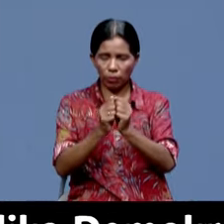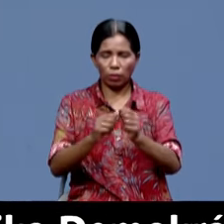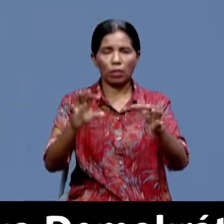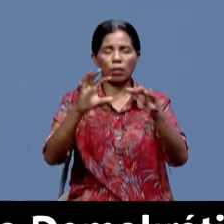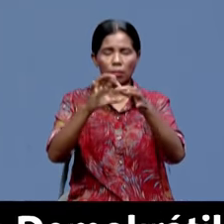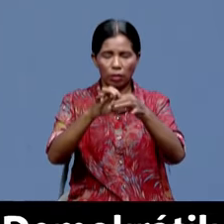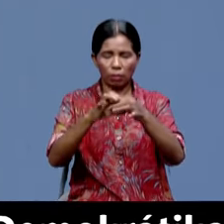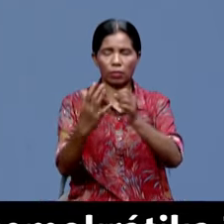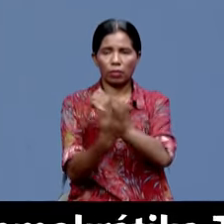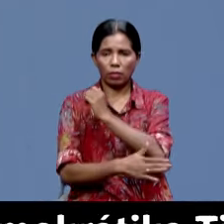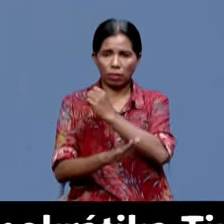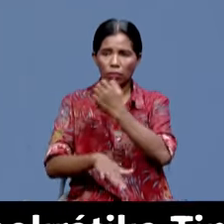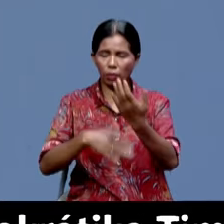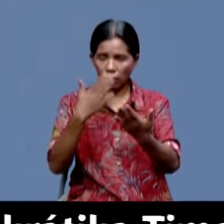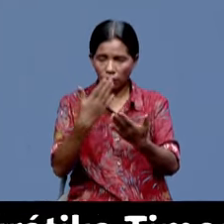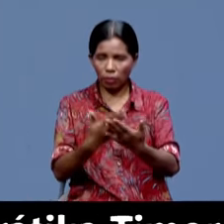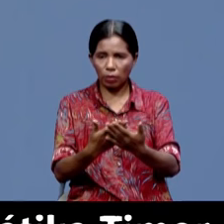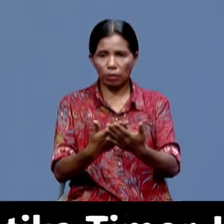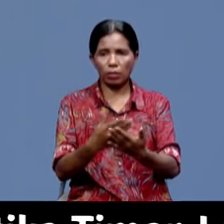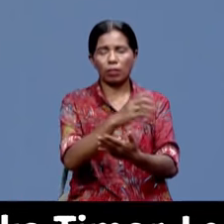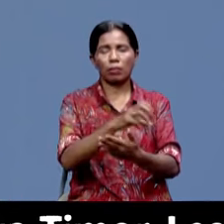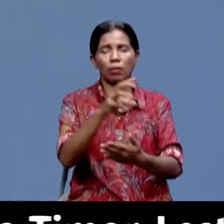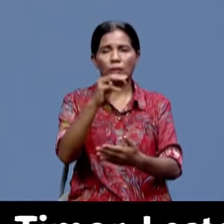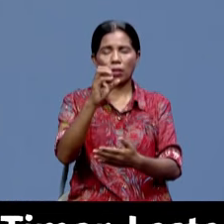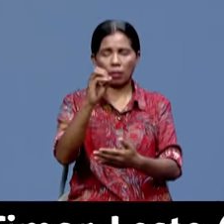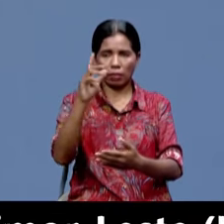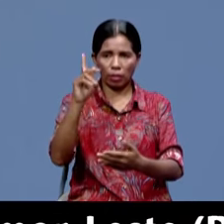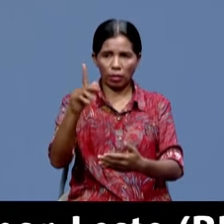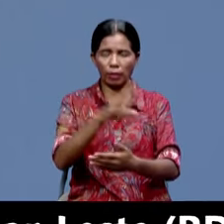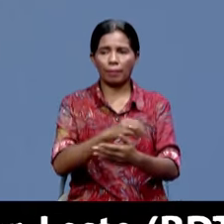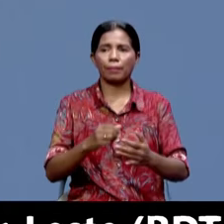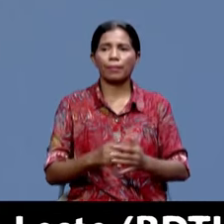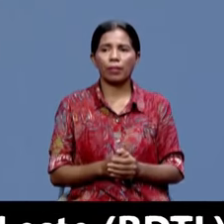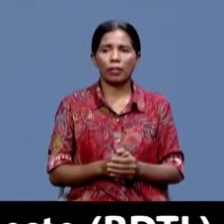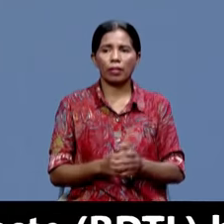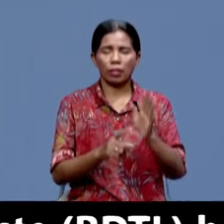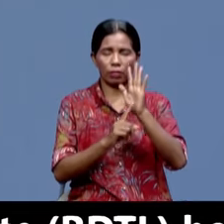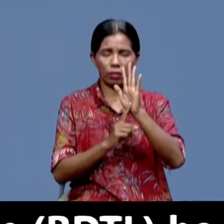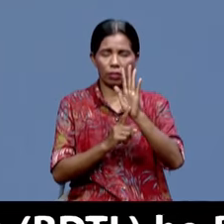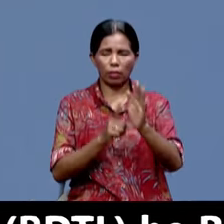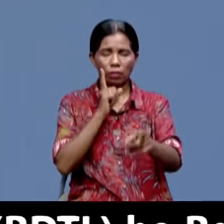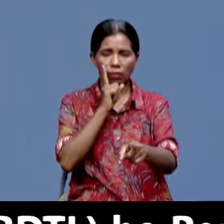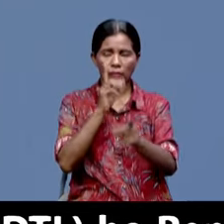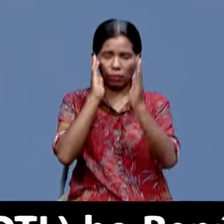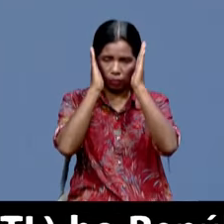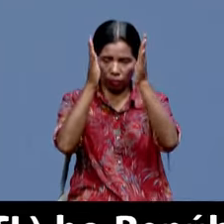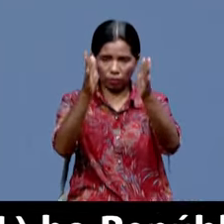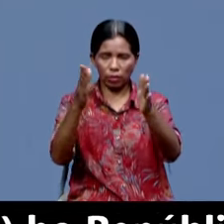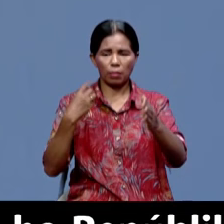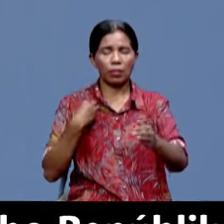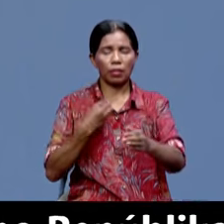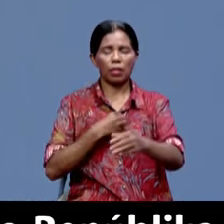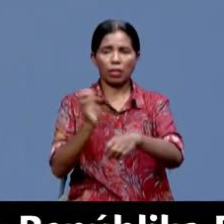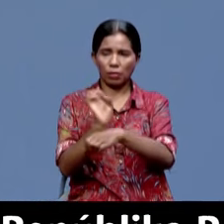our national policy with the global trade form and standards, ensuring that our economic